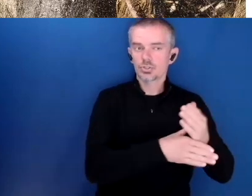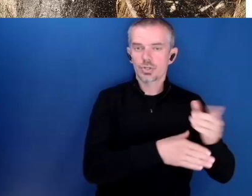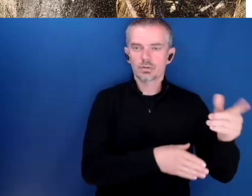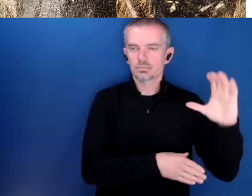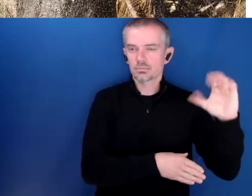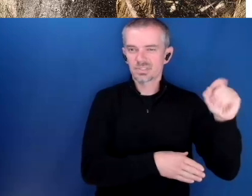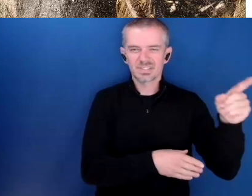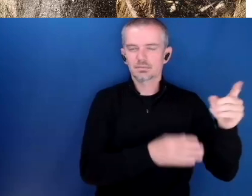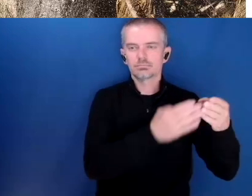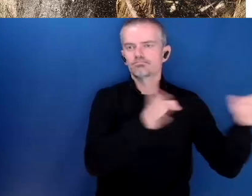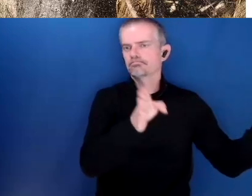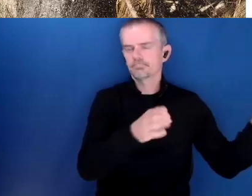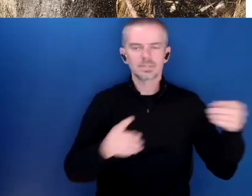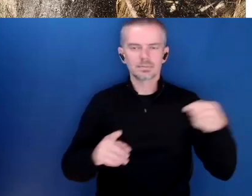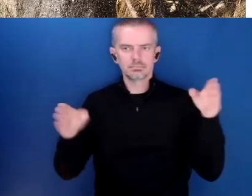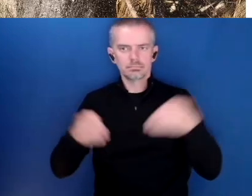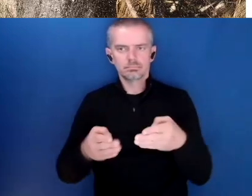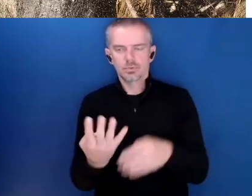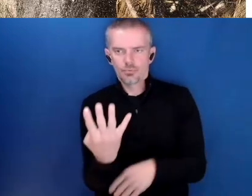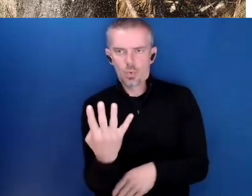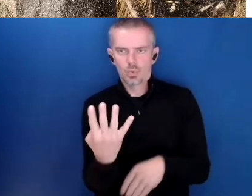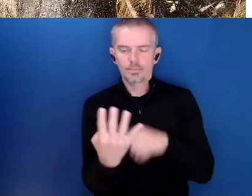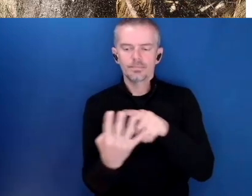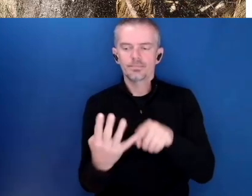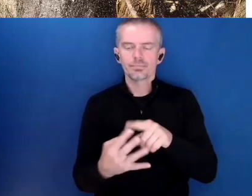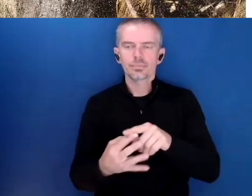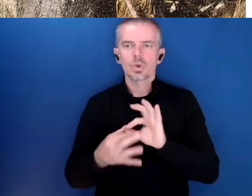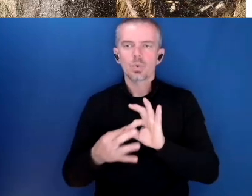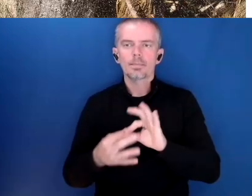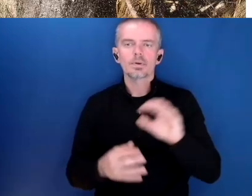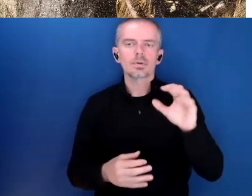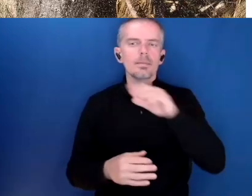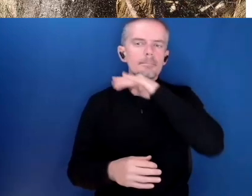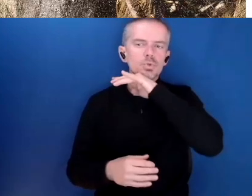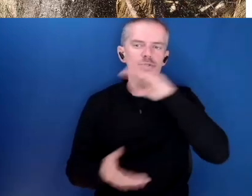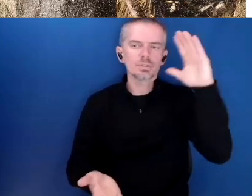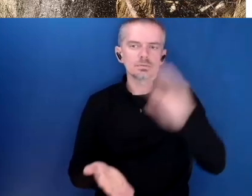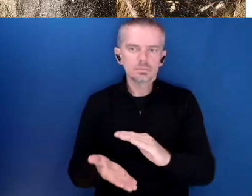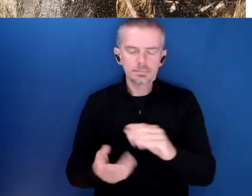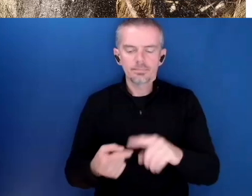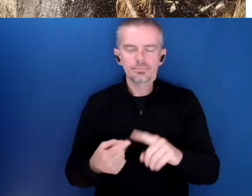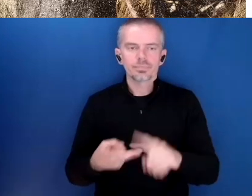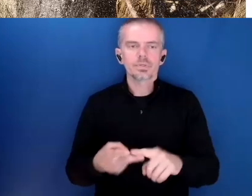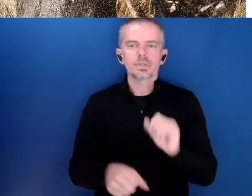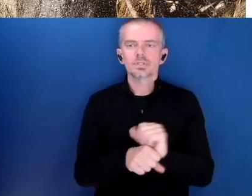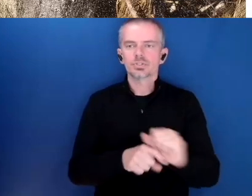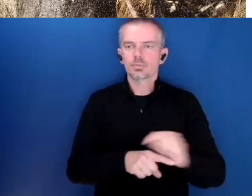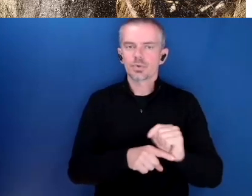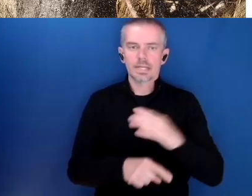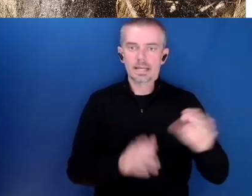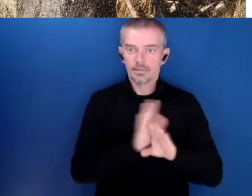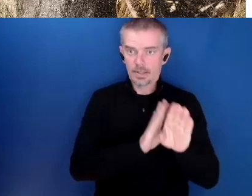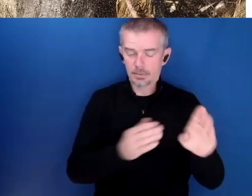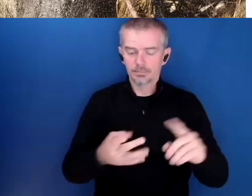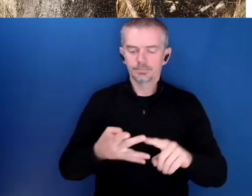focused on 4 specific areas. 1, cooperative pollution abatement. 2, job training and development.